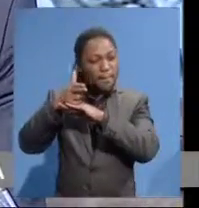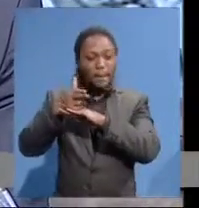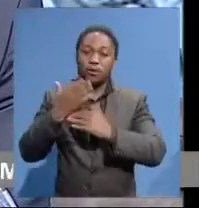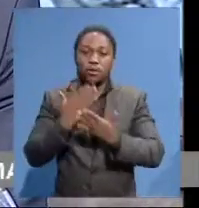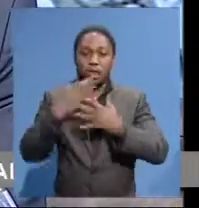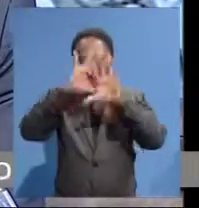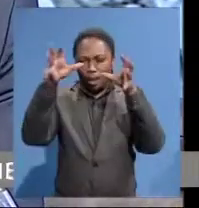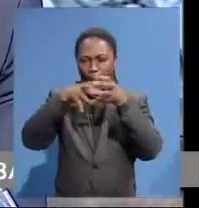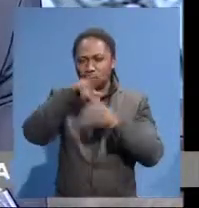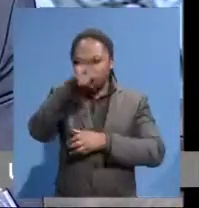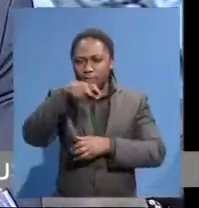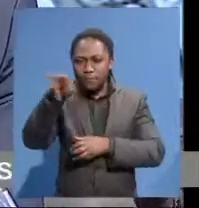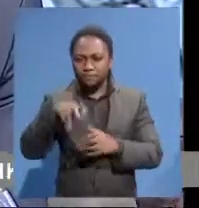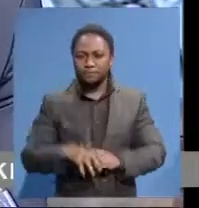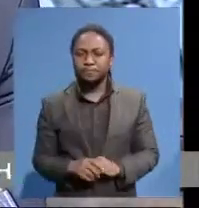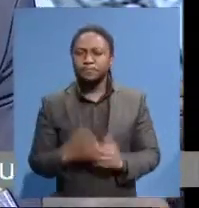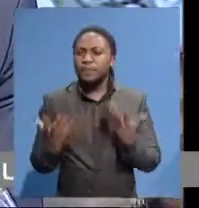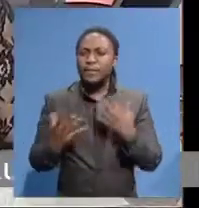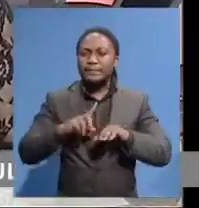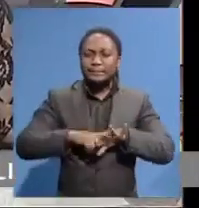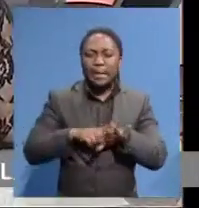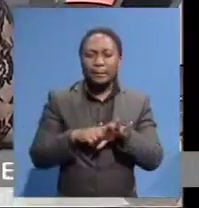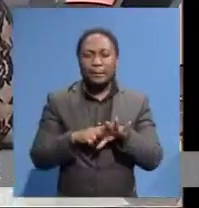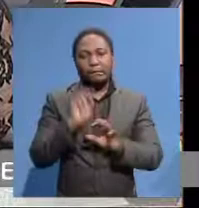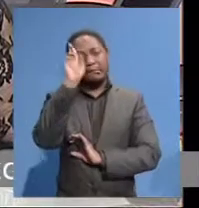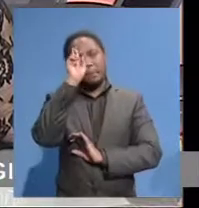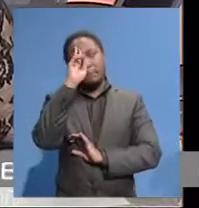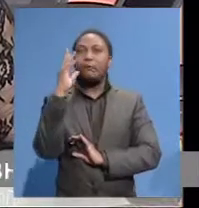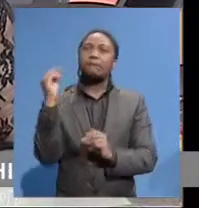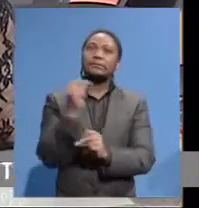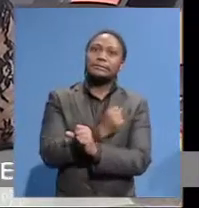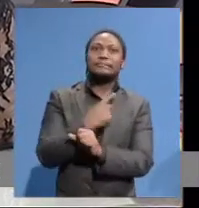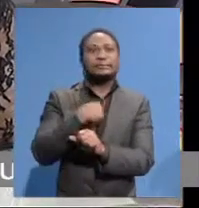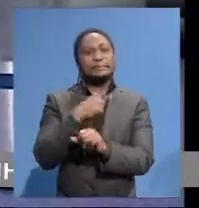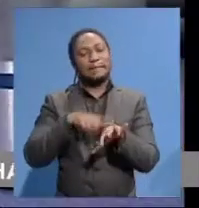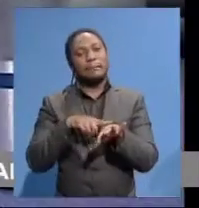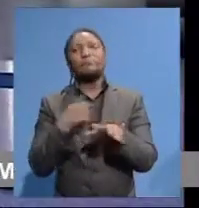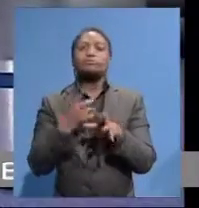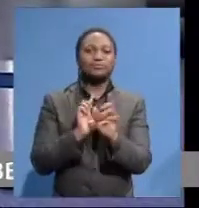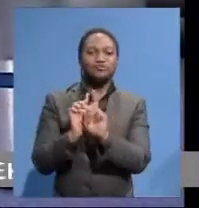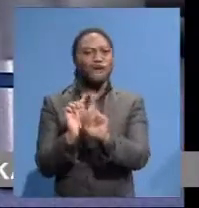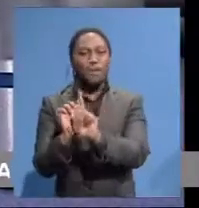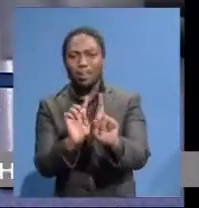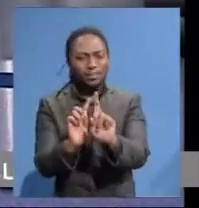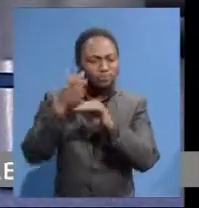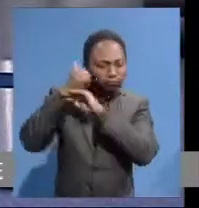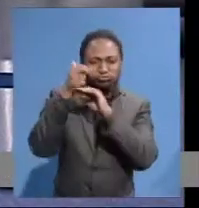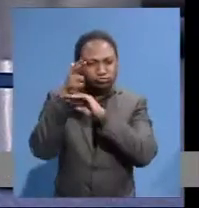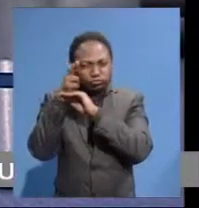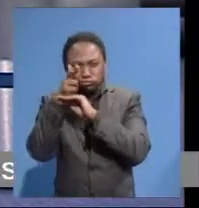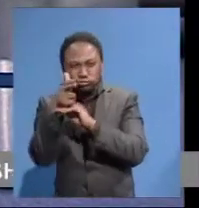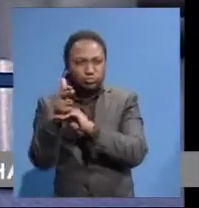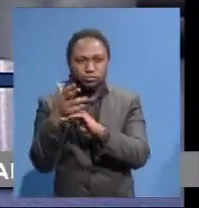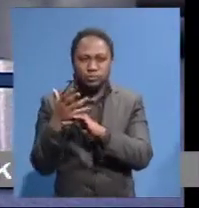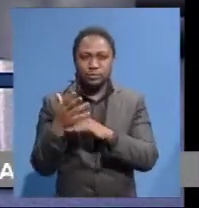world. Are there moments perhaps that stand out in your memory as you were traveling with Utata where, I mean, it was out of schedule